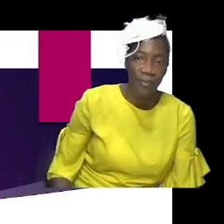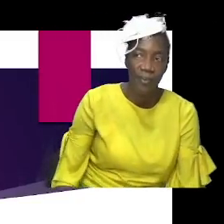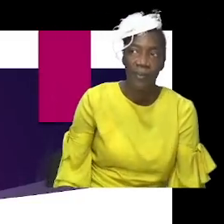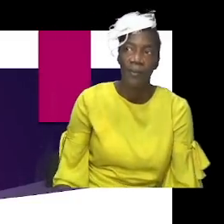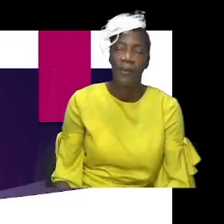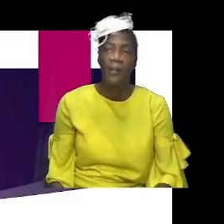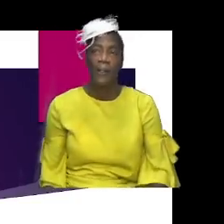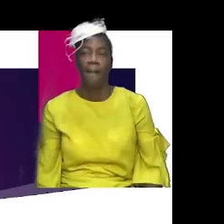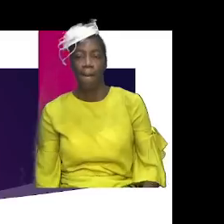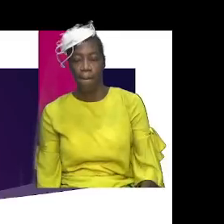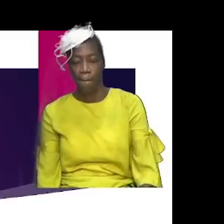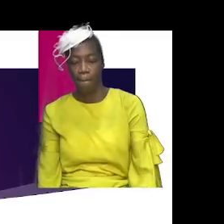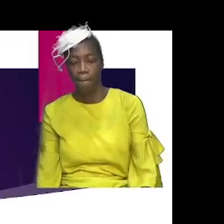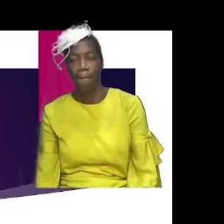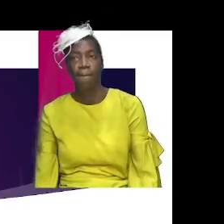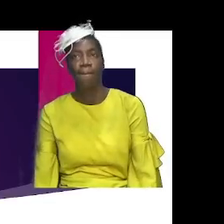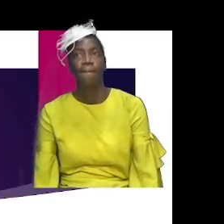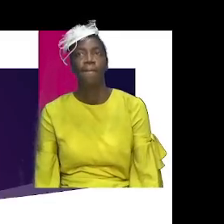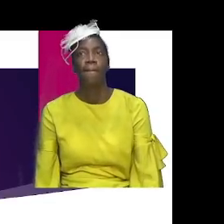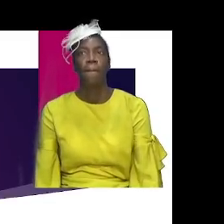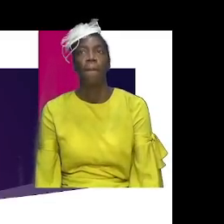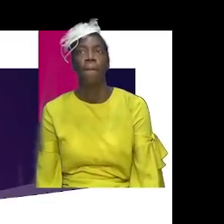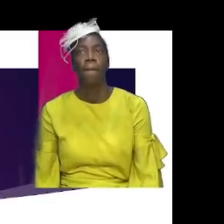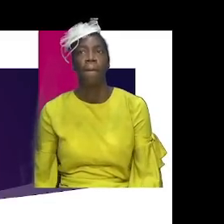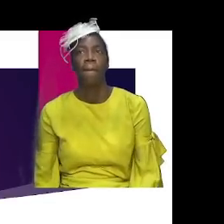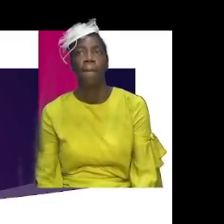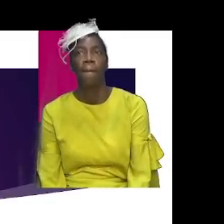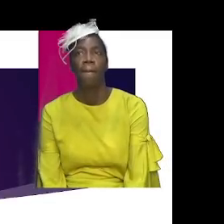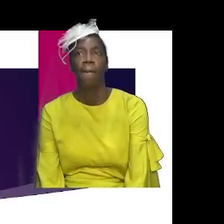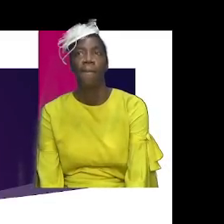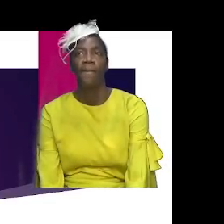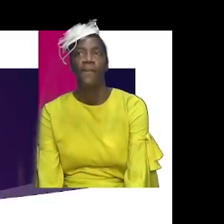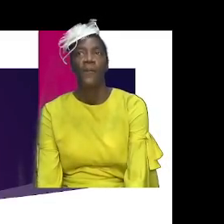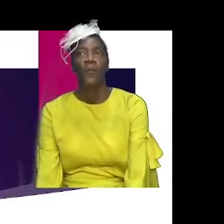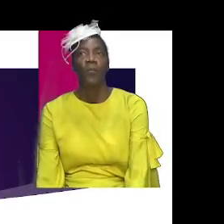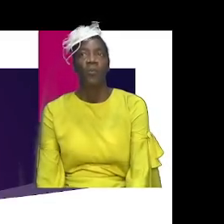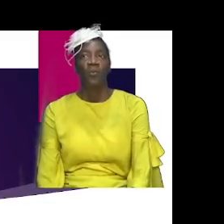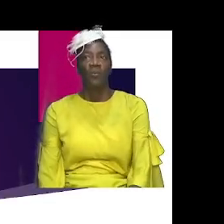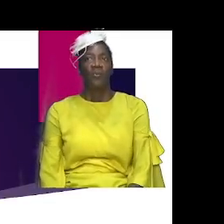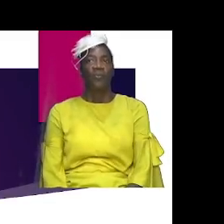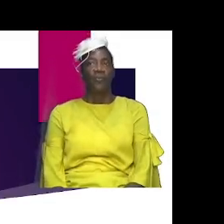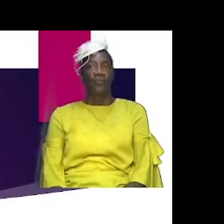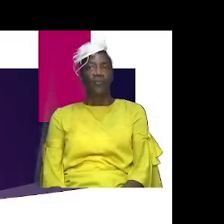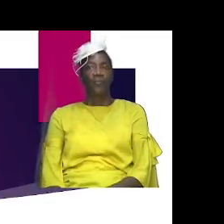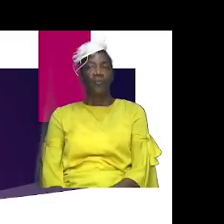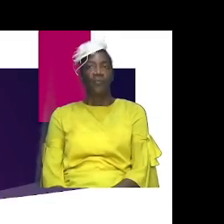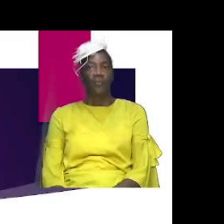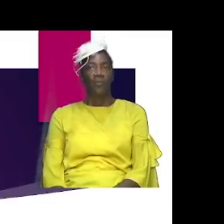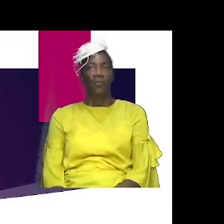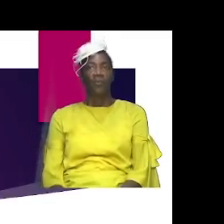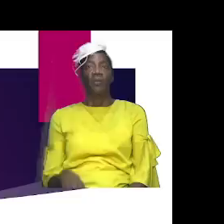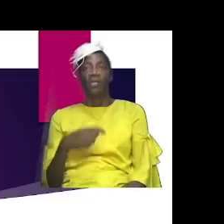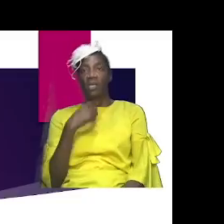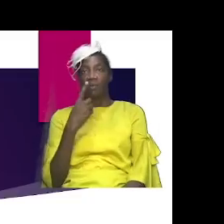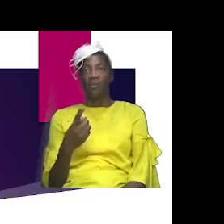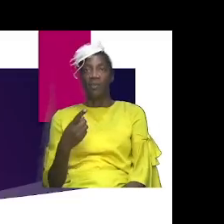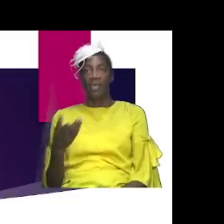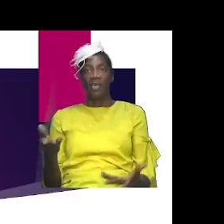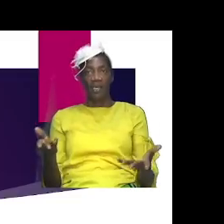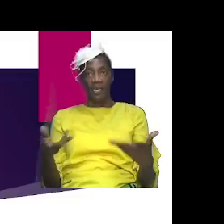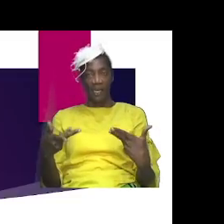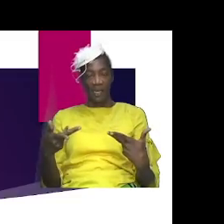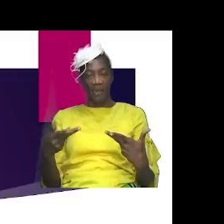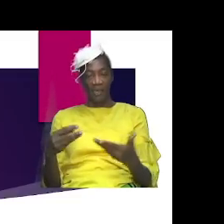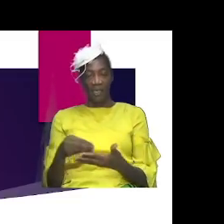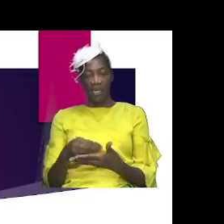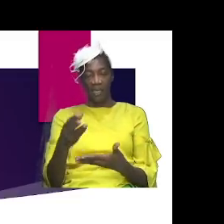expensive foundation, children of God, people of God, saints of the Most High God. So he is now saying, here is the